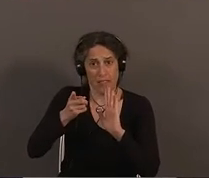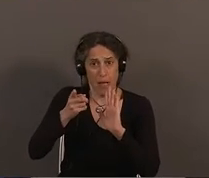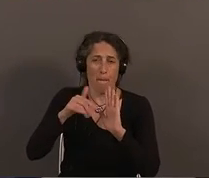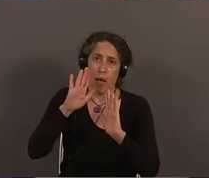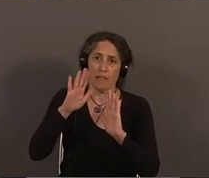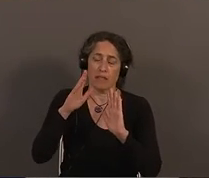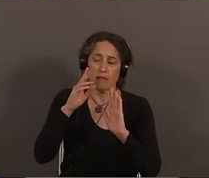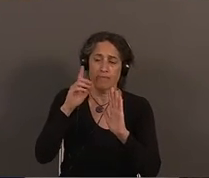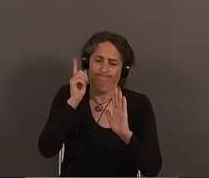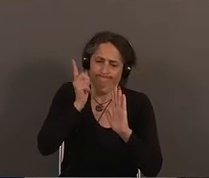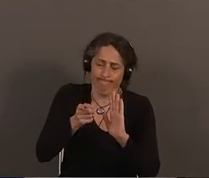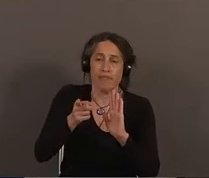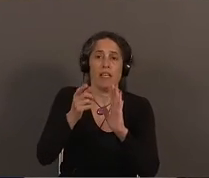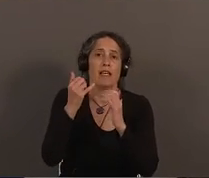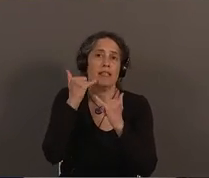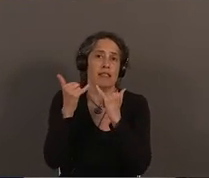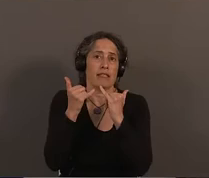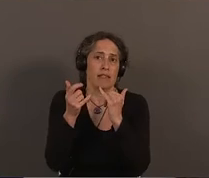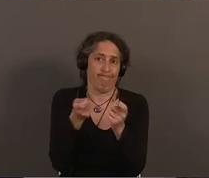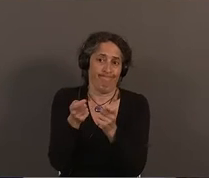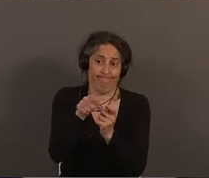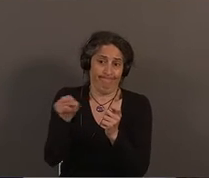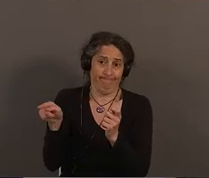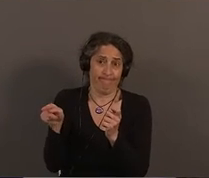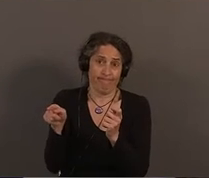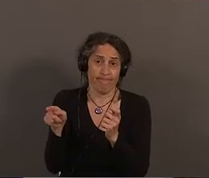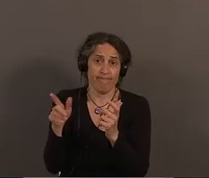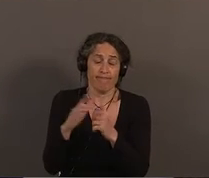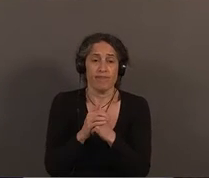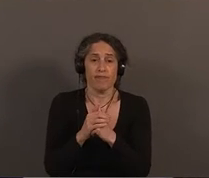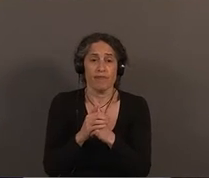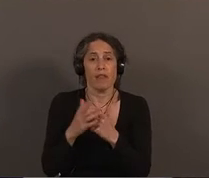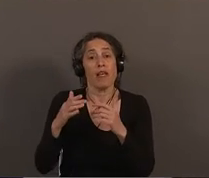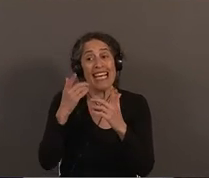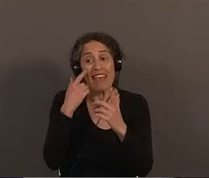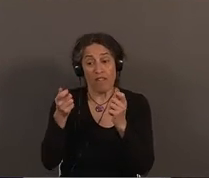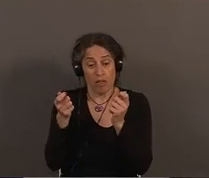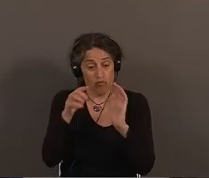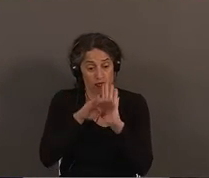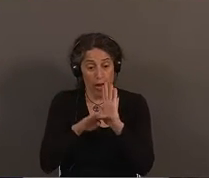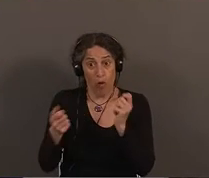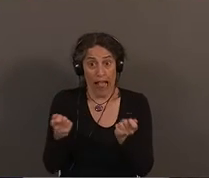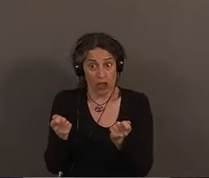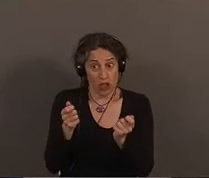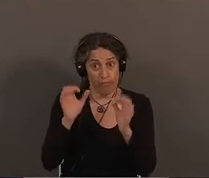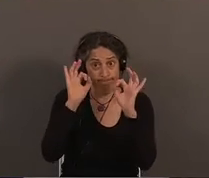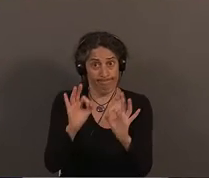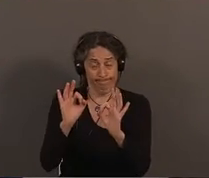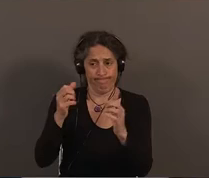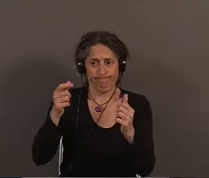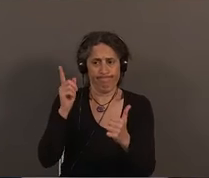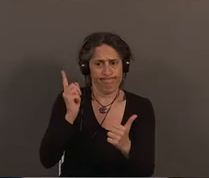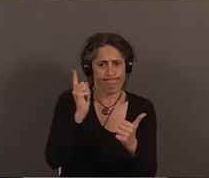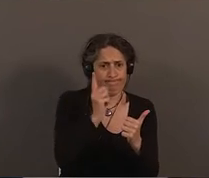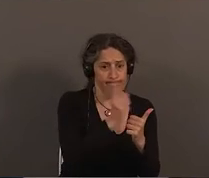mean, of confidence that indeed people as well as businesses can count on such such a